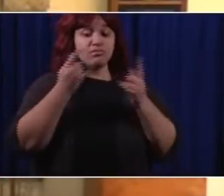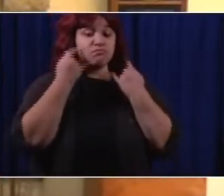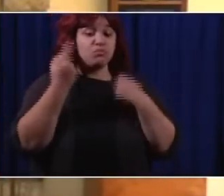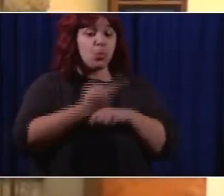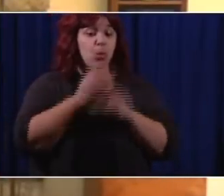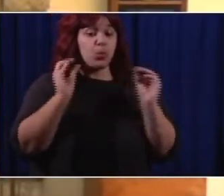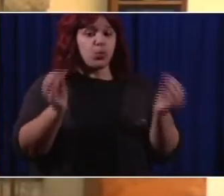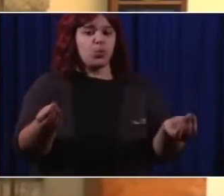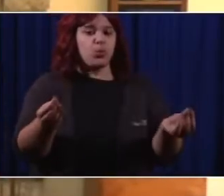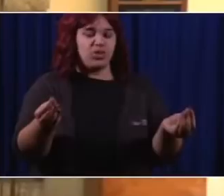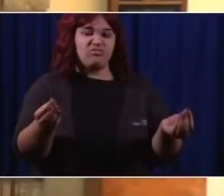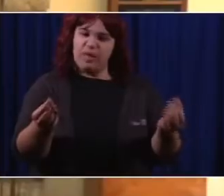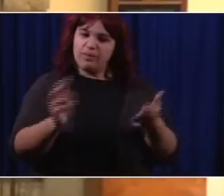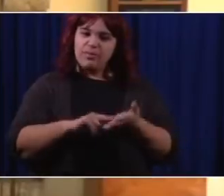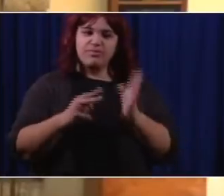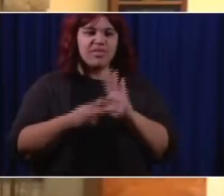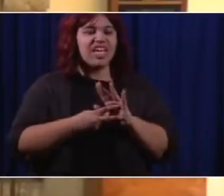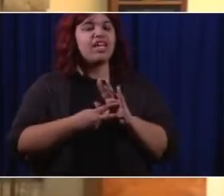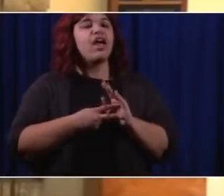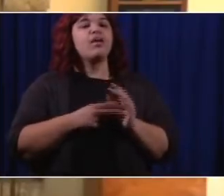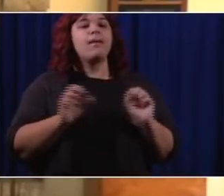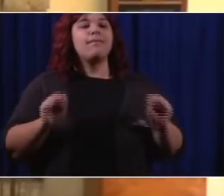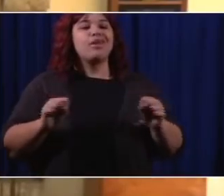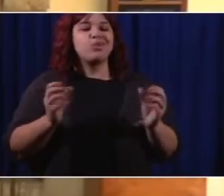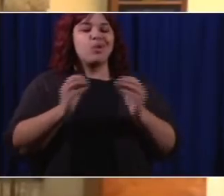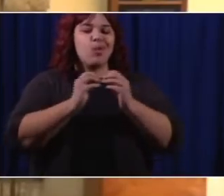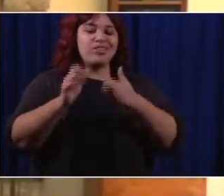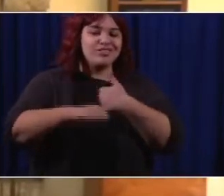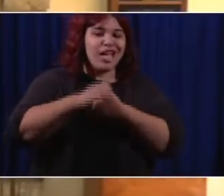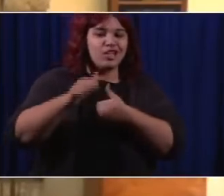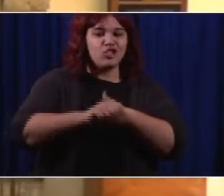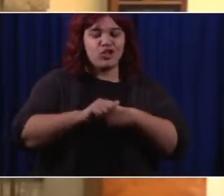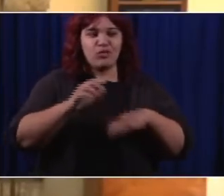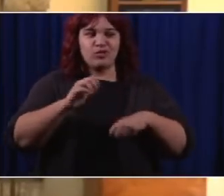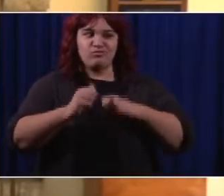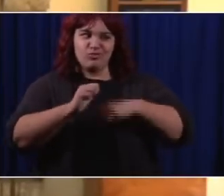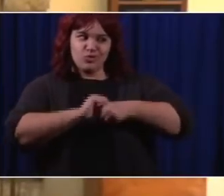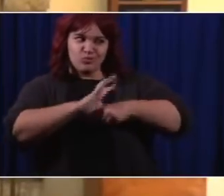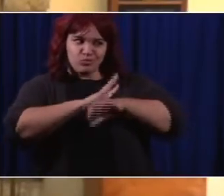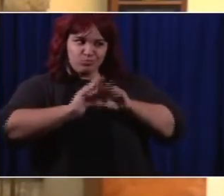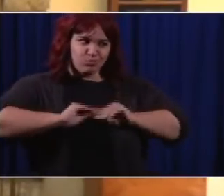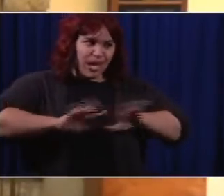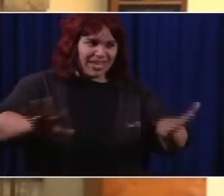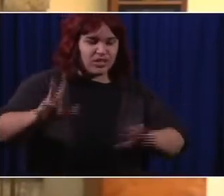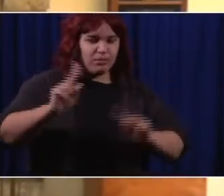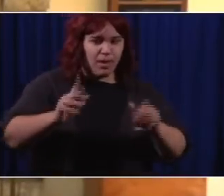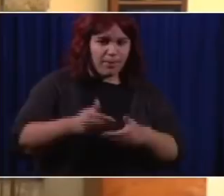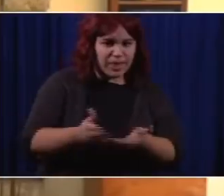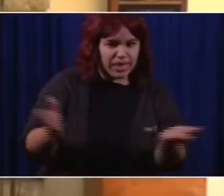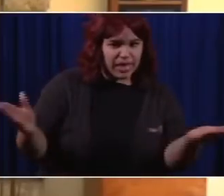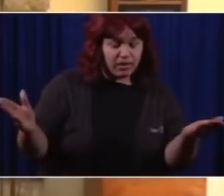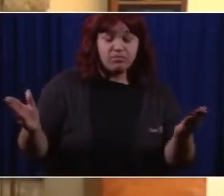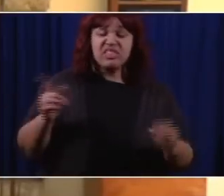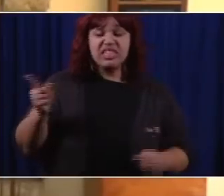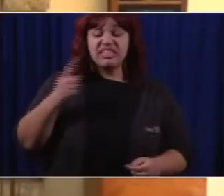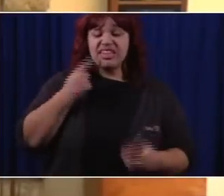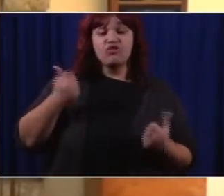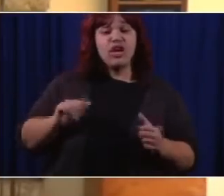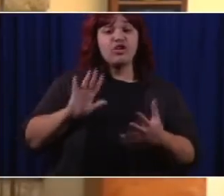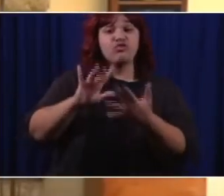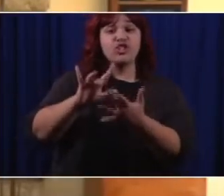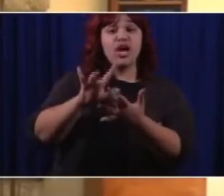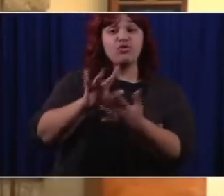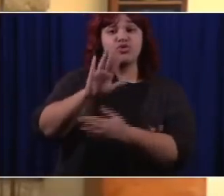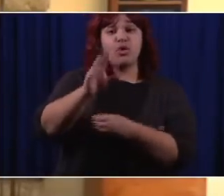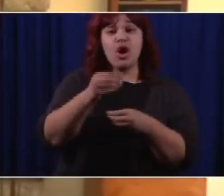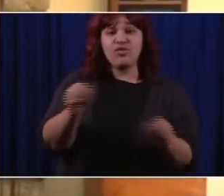they've reached out to your office about this with no response. So I'm just wondering if you're able to address these concerns. We'll take